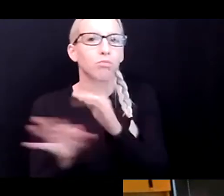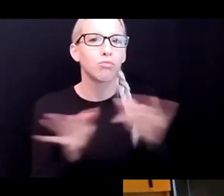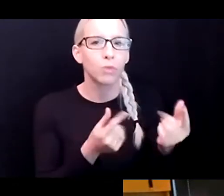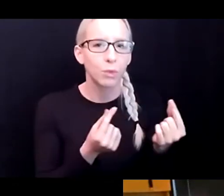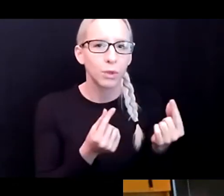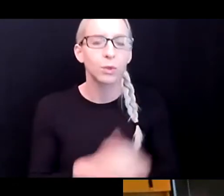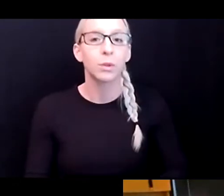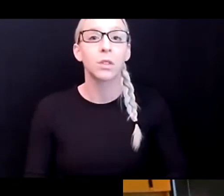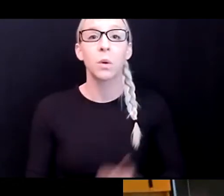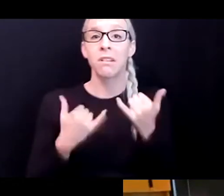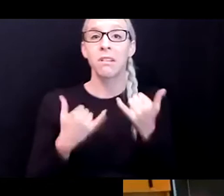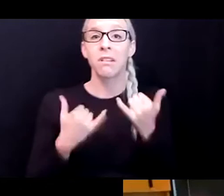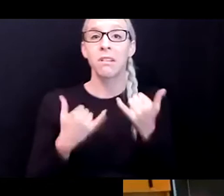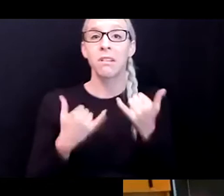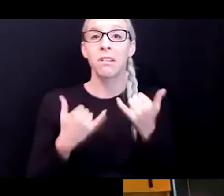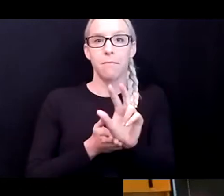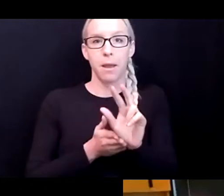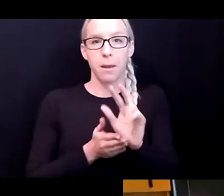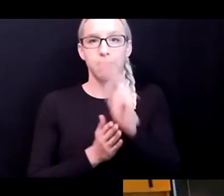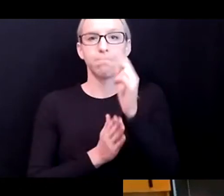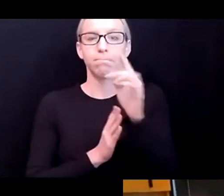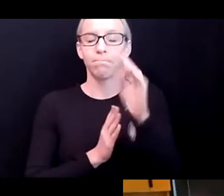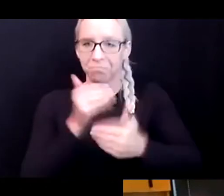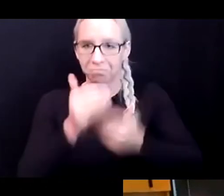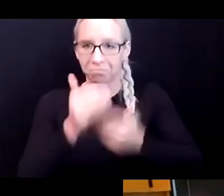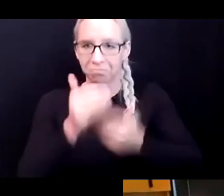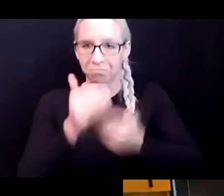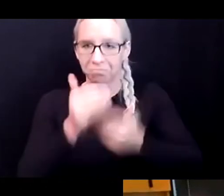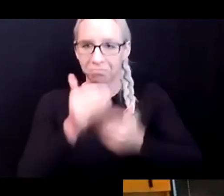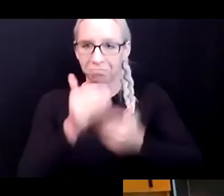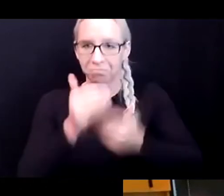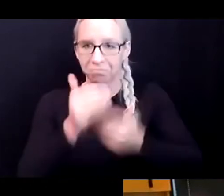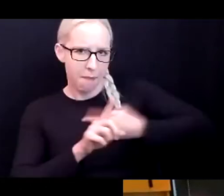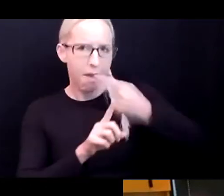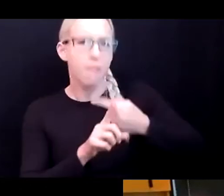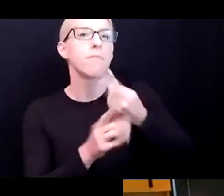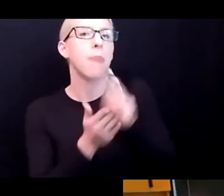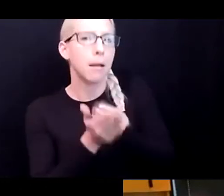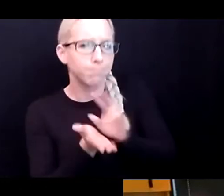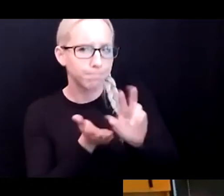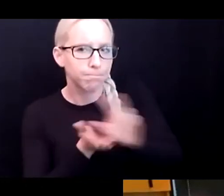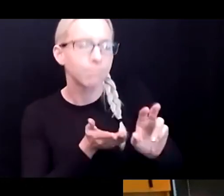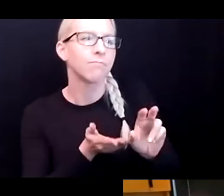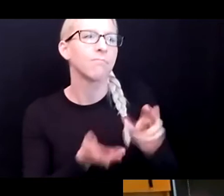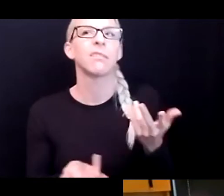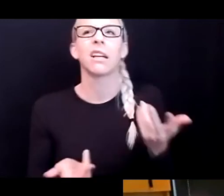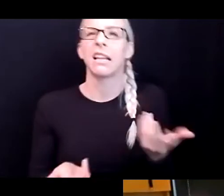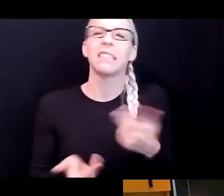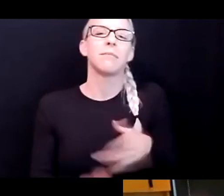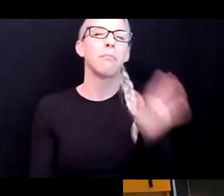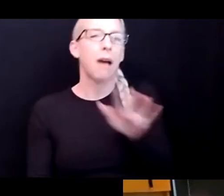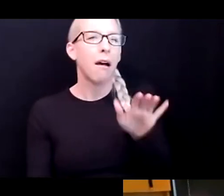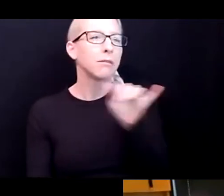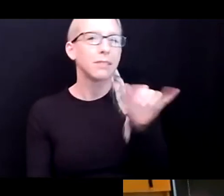investment phase. We do a monthly contribution. We put in about what it would be for our family to go out and have dinner. And that